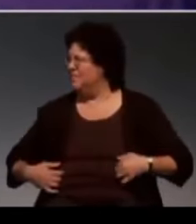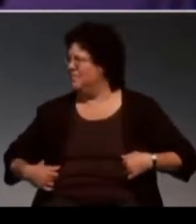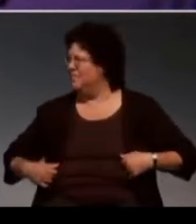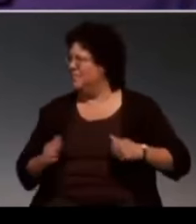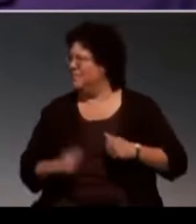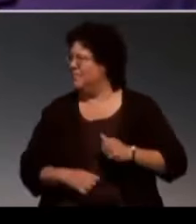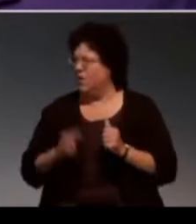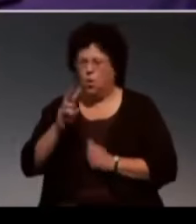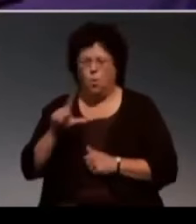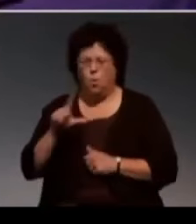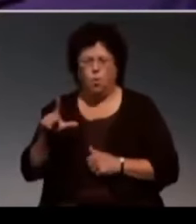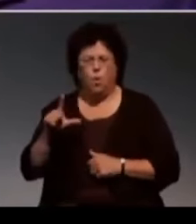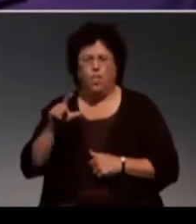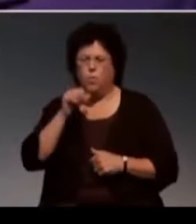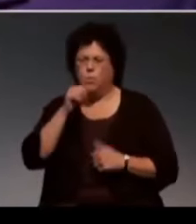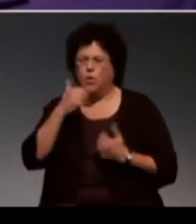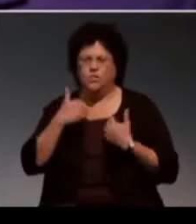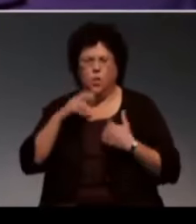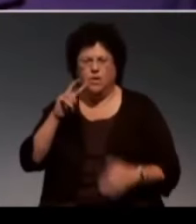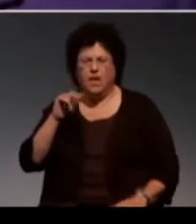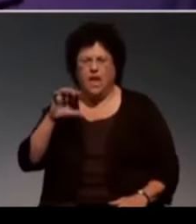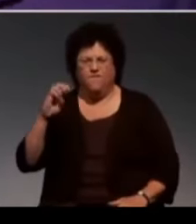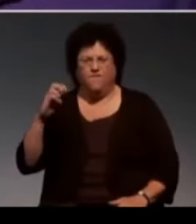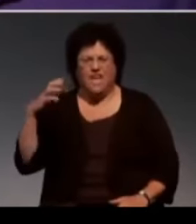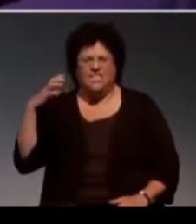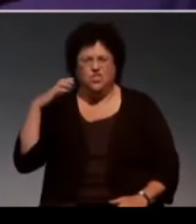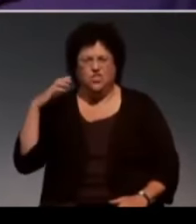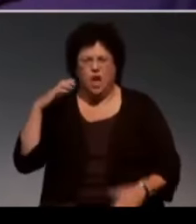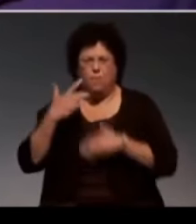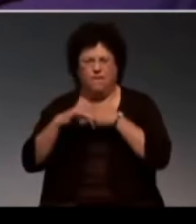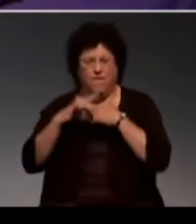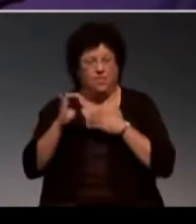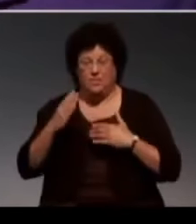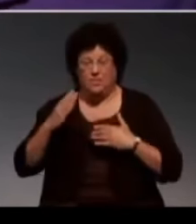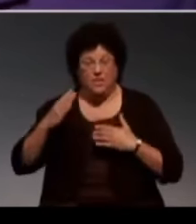Well, we don't really have a vice chairman spot, but